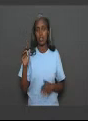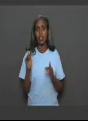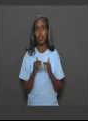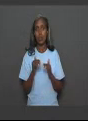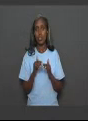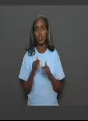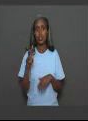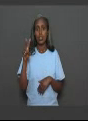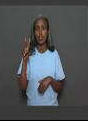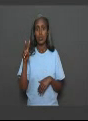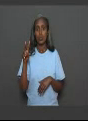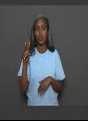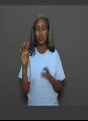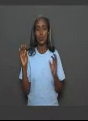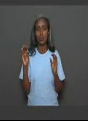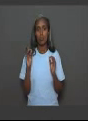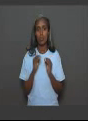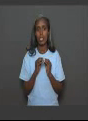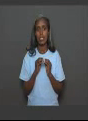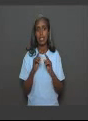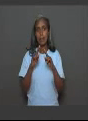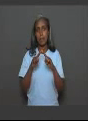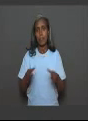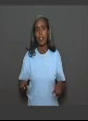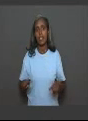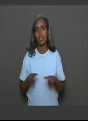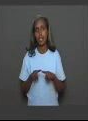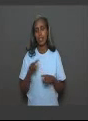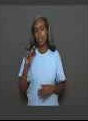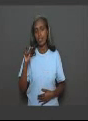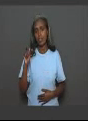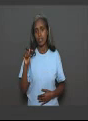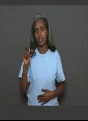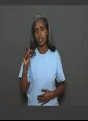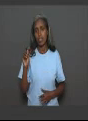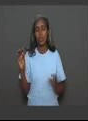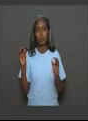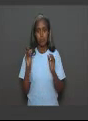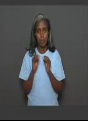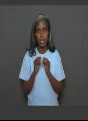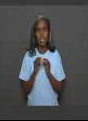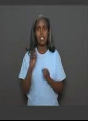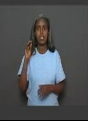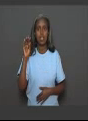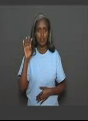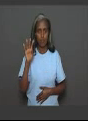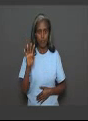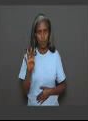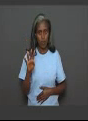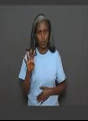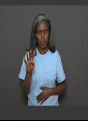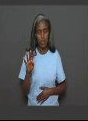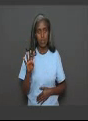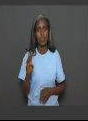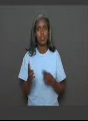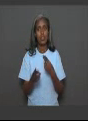delta D equals 2 plus delta T